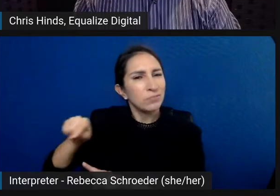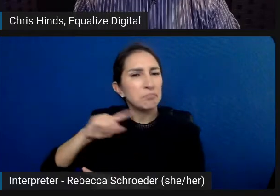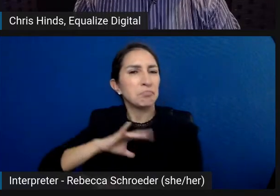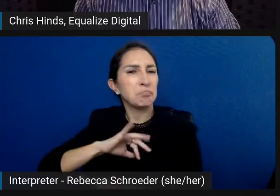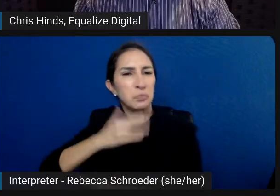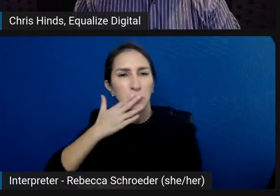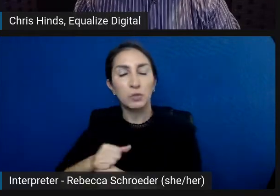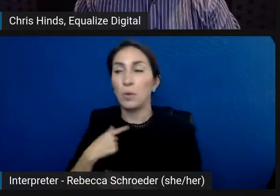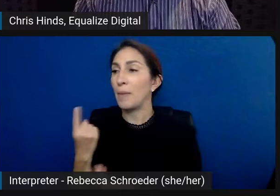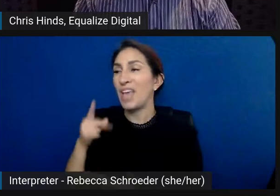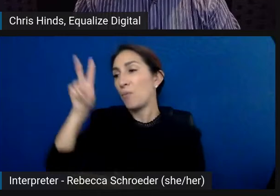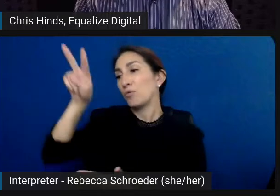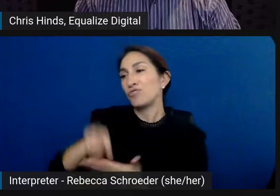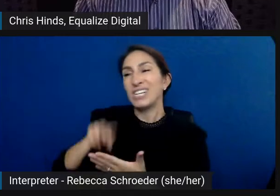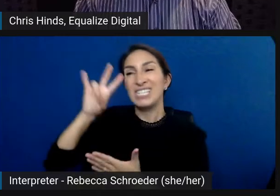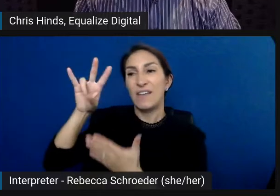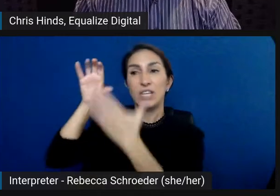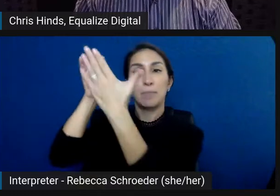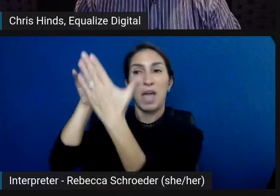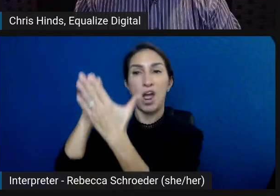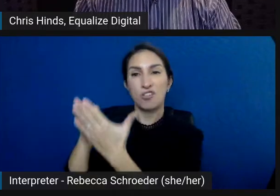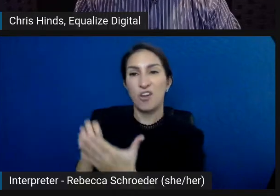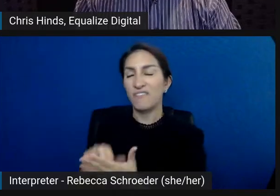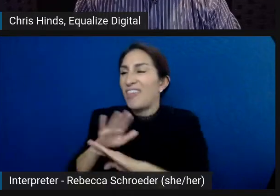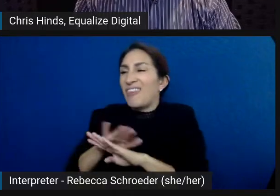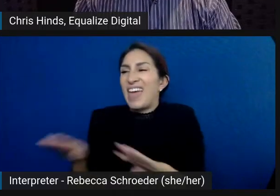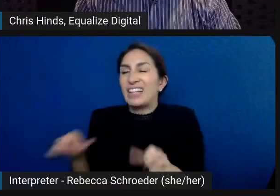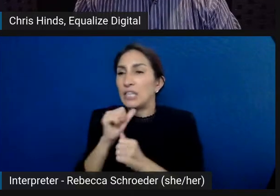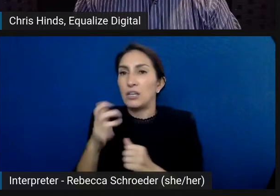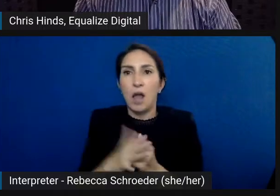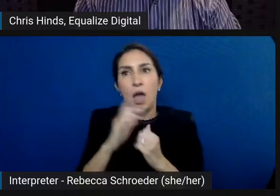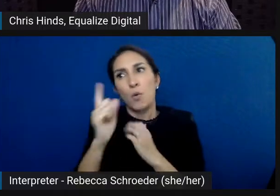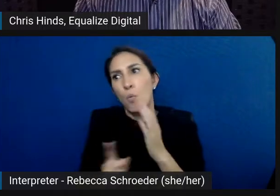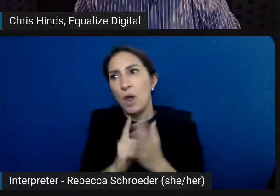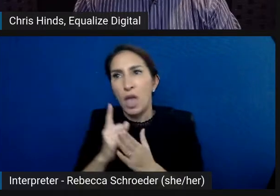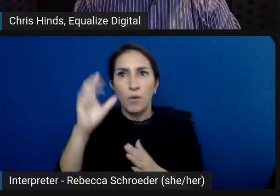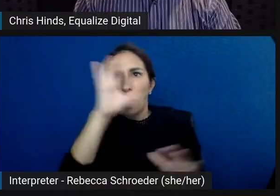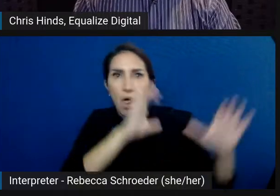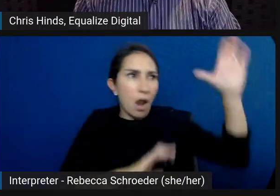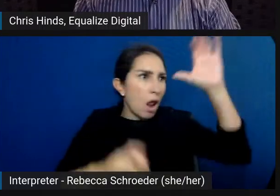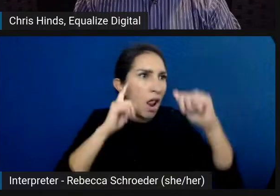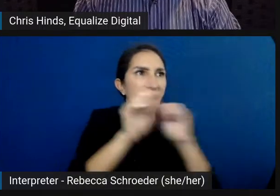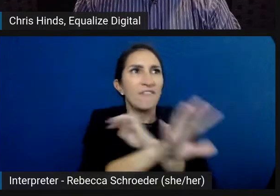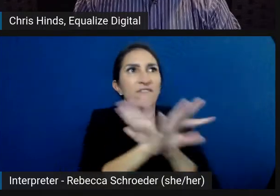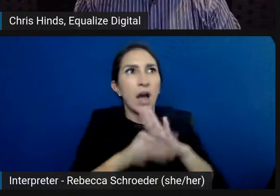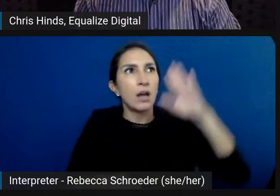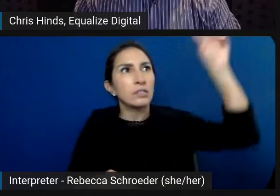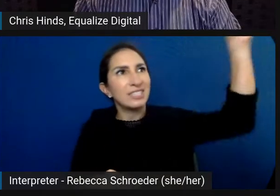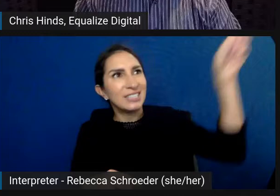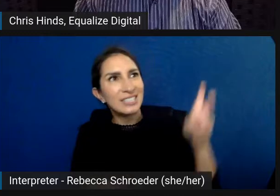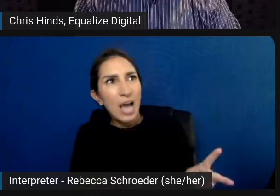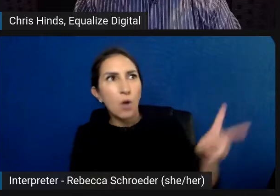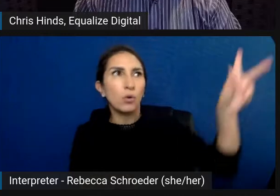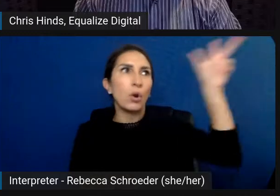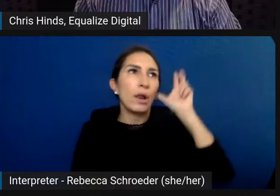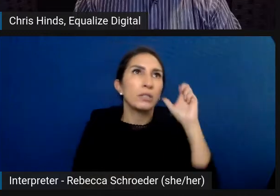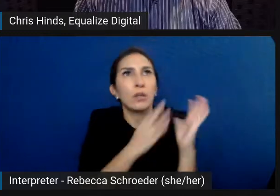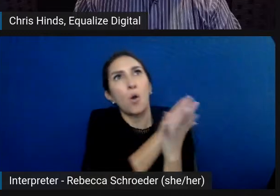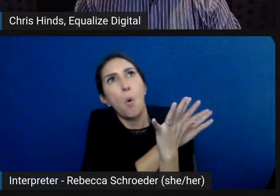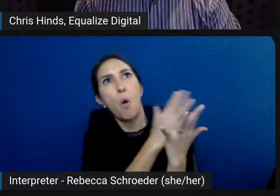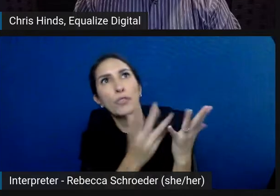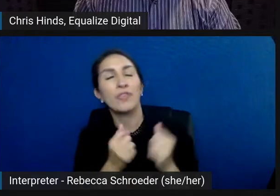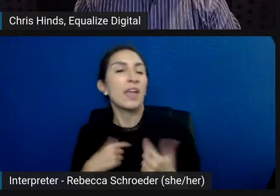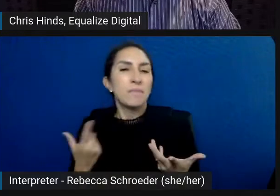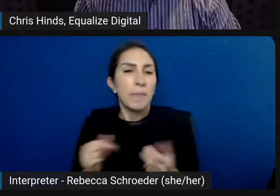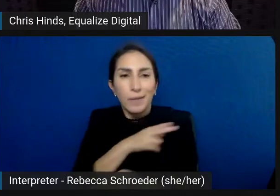that transcript and not spend the hour like finding that thing and listening to it and downloading and everything. So, there's